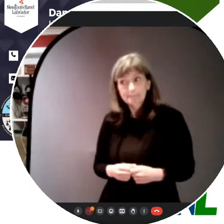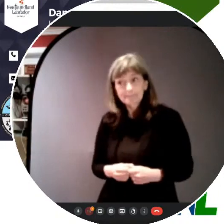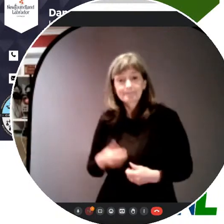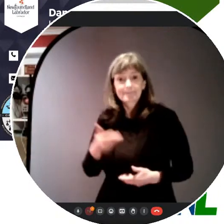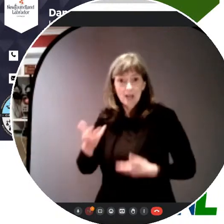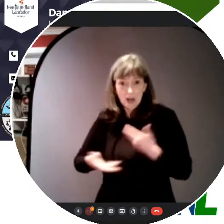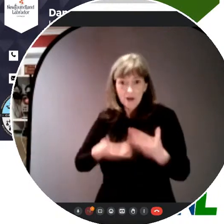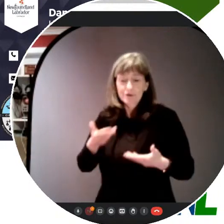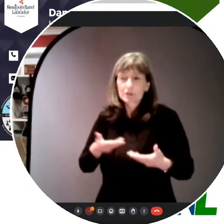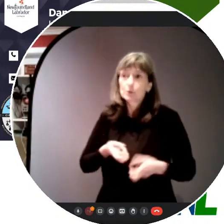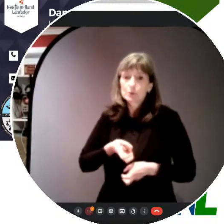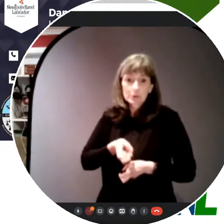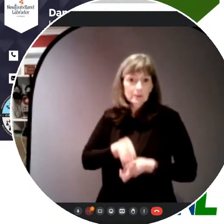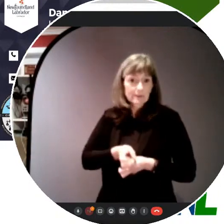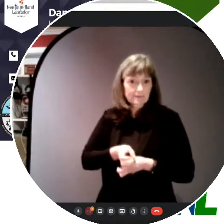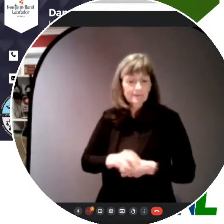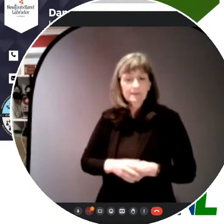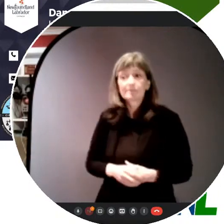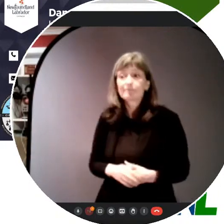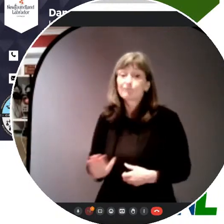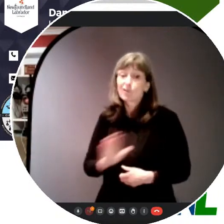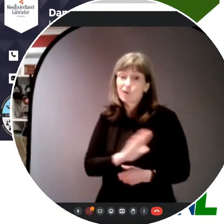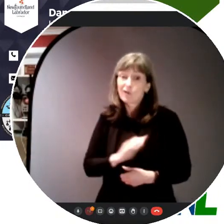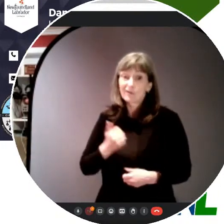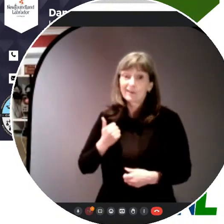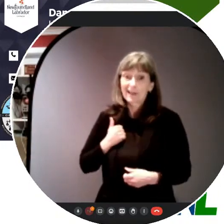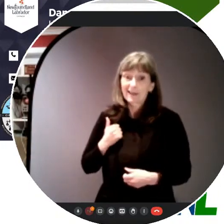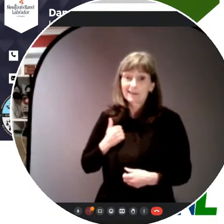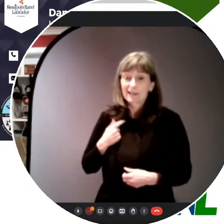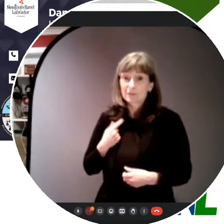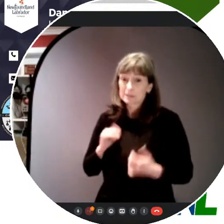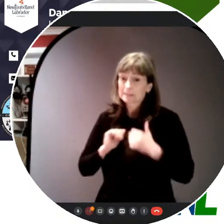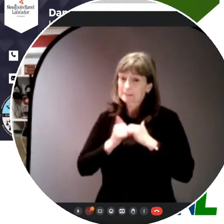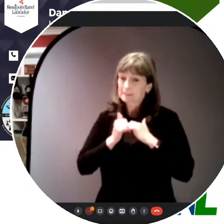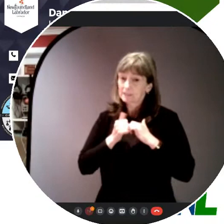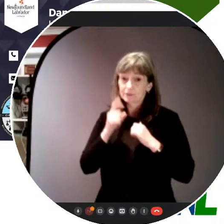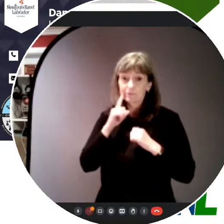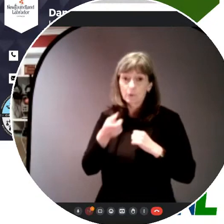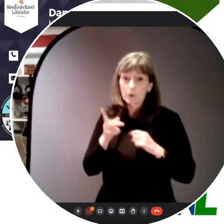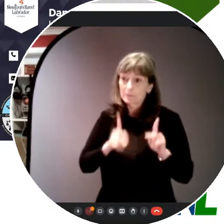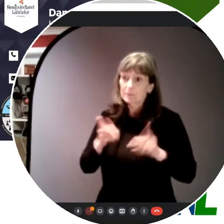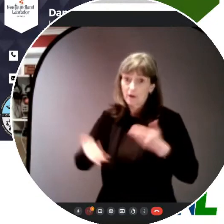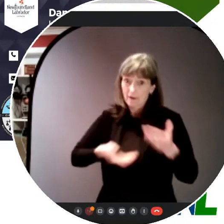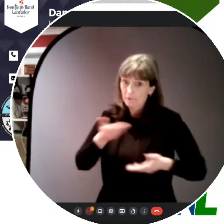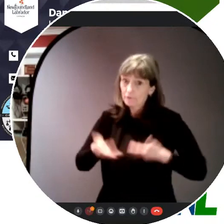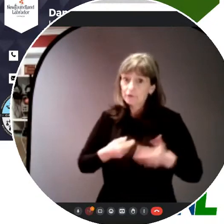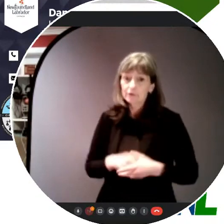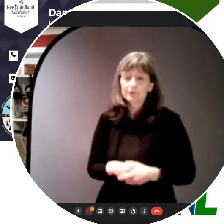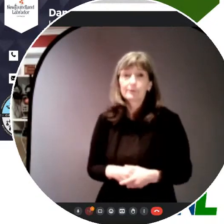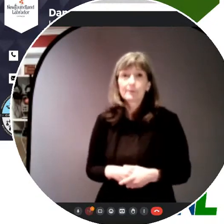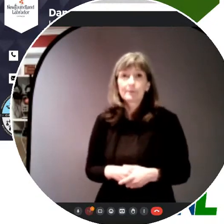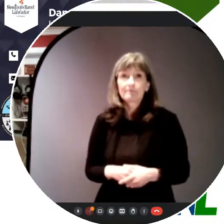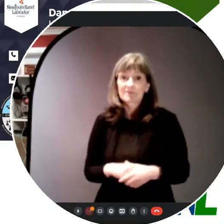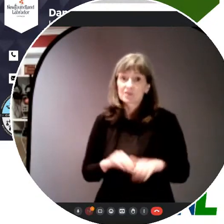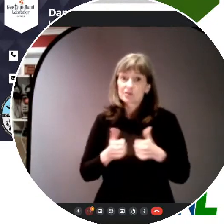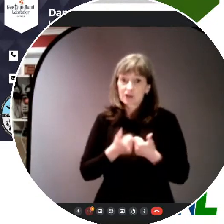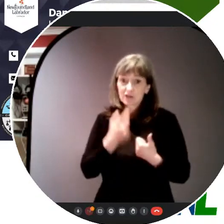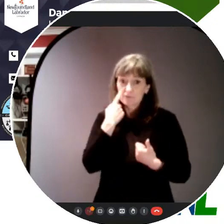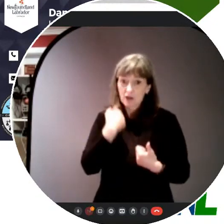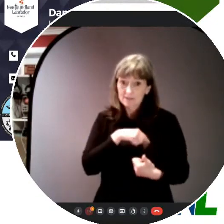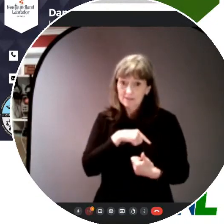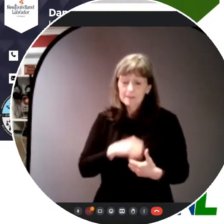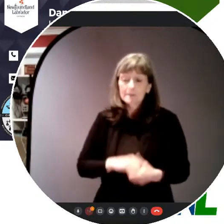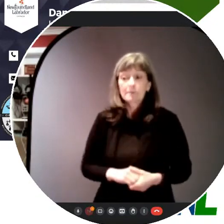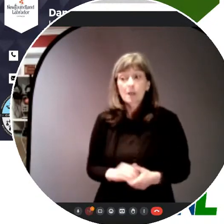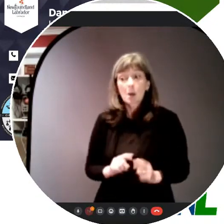this serious, as with the rest of Canada. There is a competition for resources. It provides a challenge, but we have